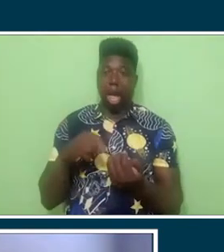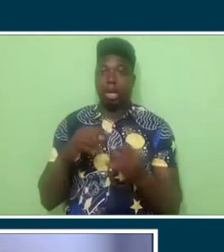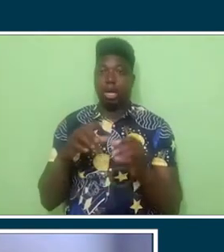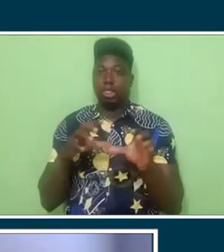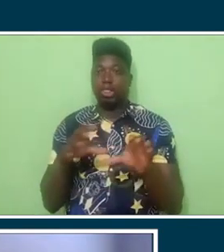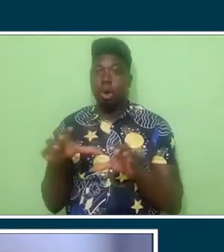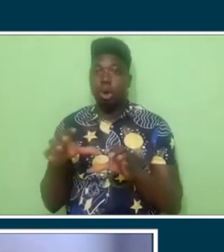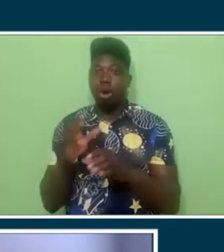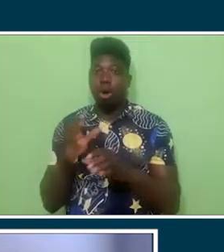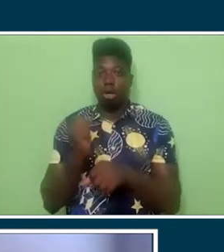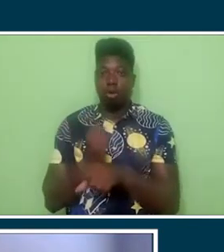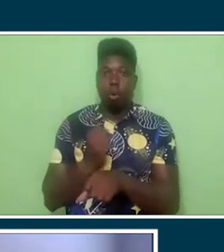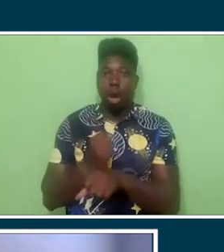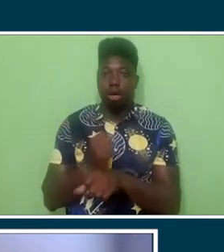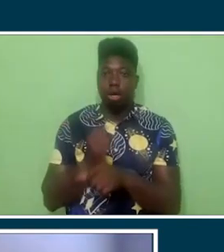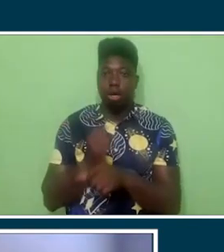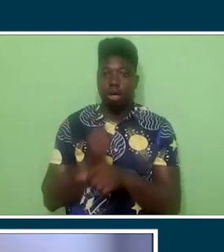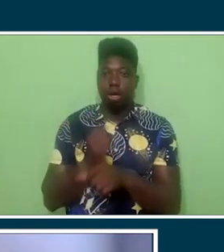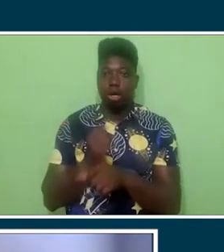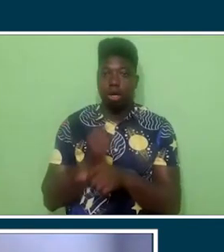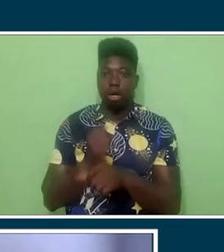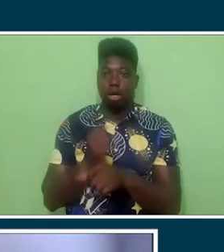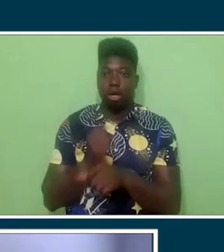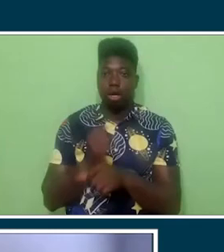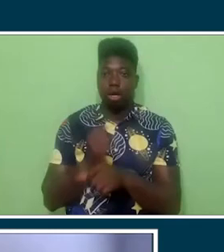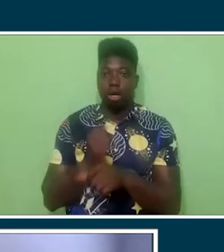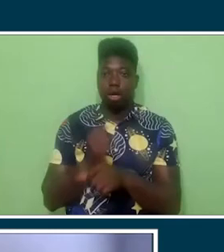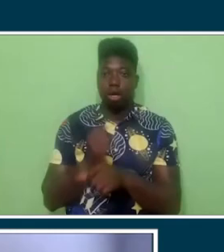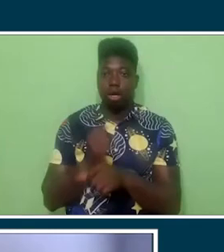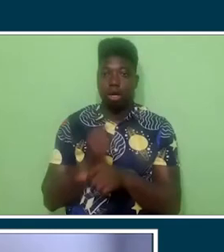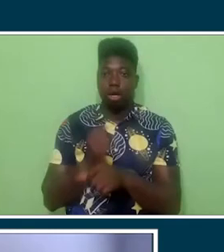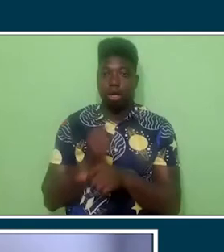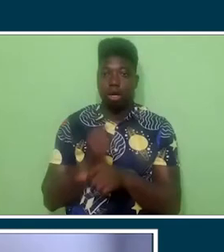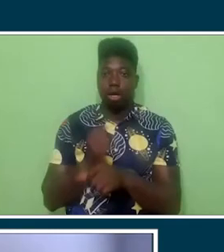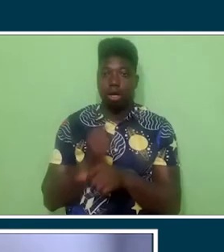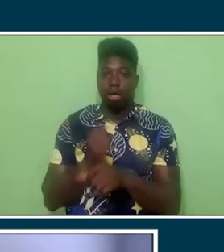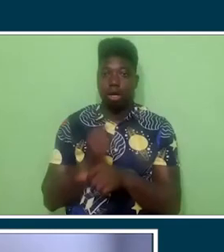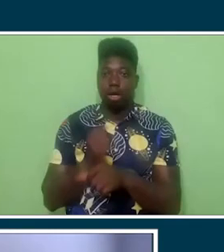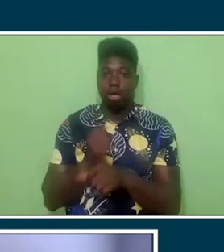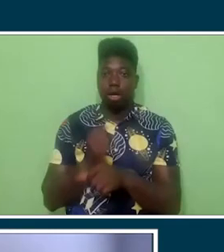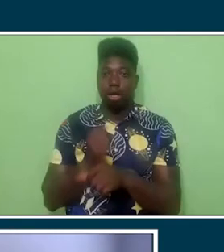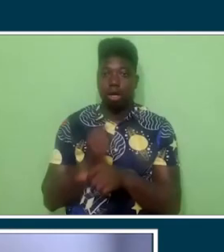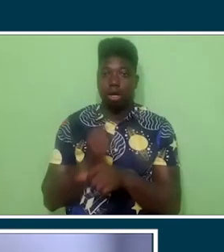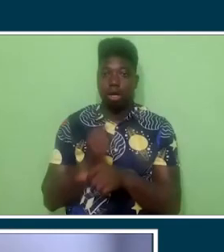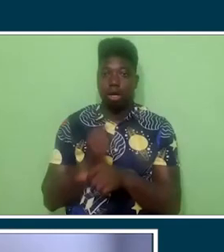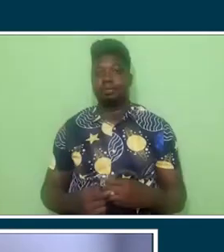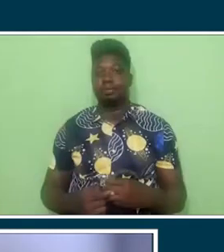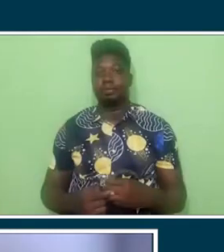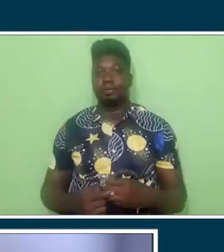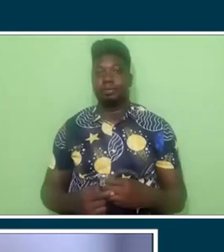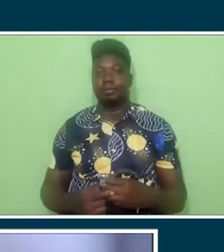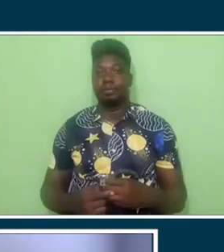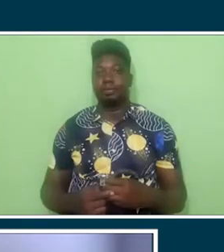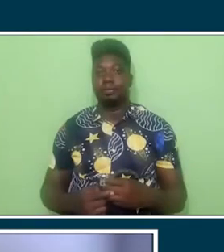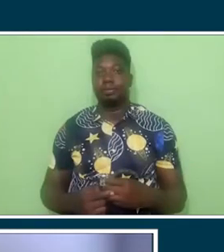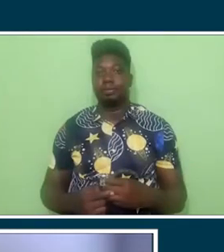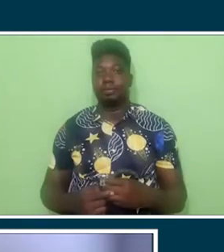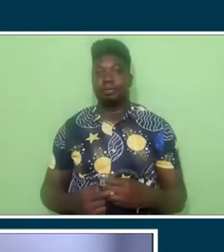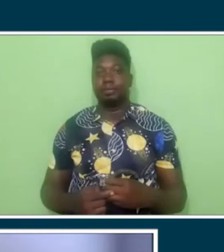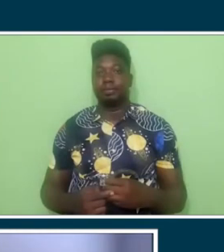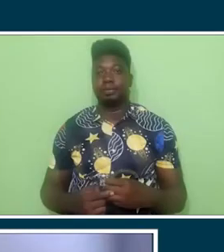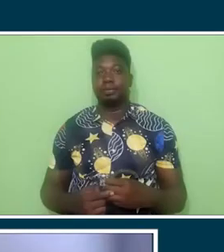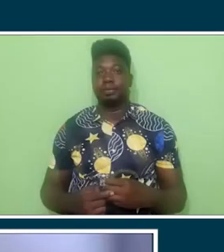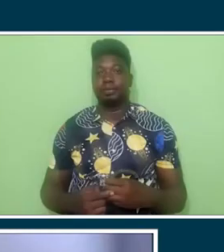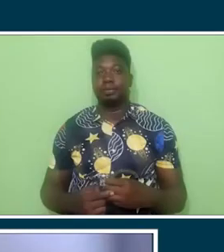to educate people about racism and homophobia and transphobia and ageism and all the things under the umbrella